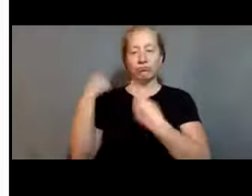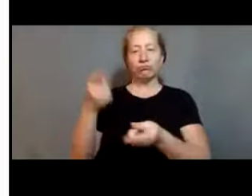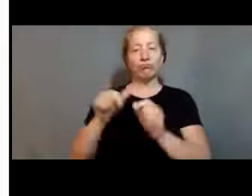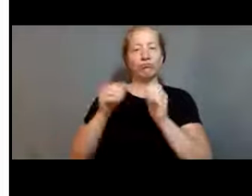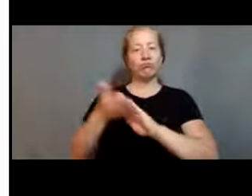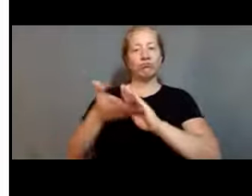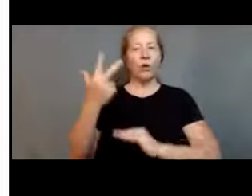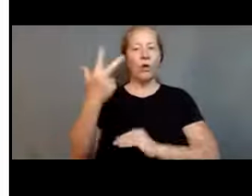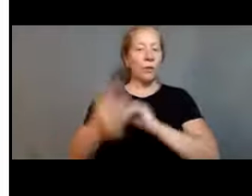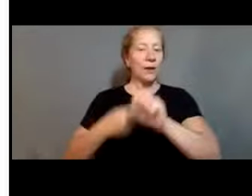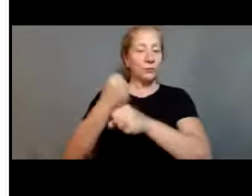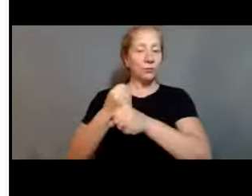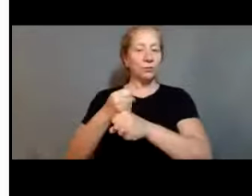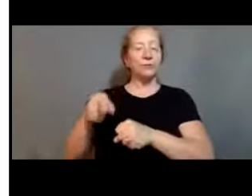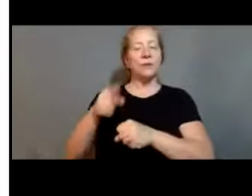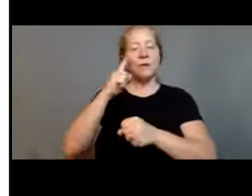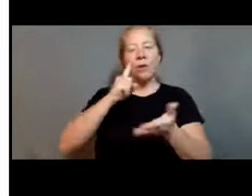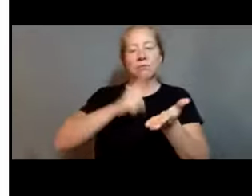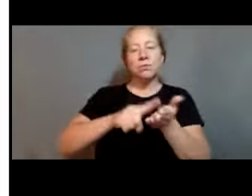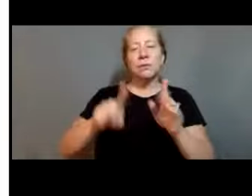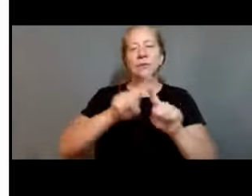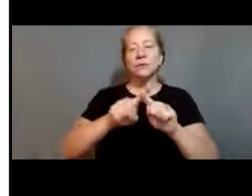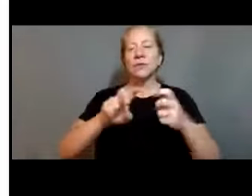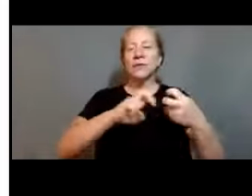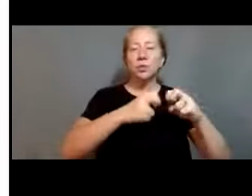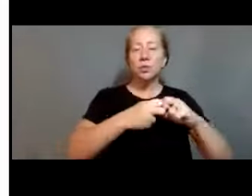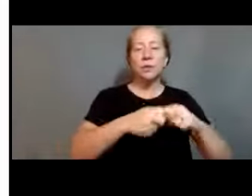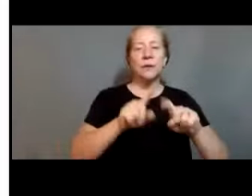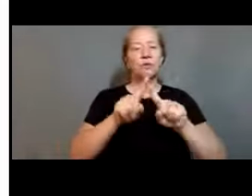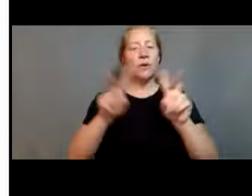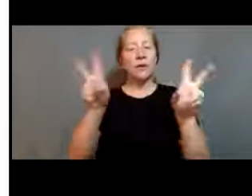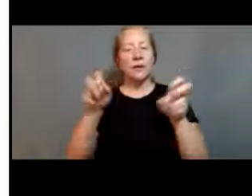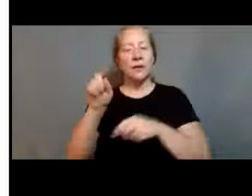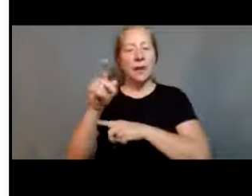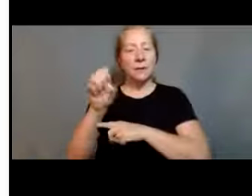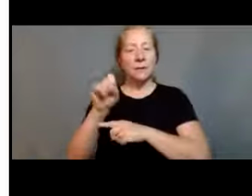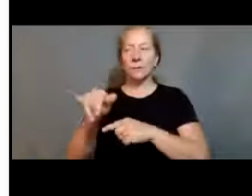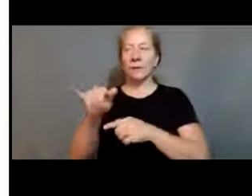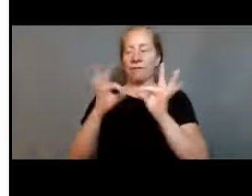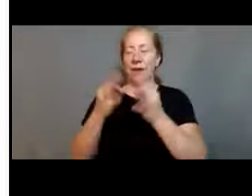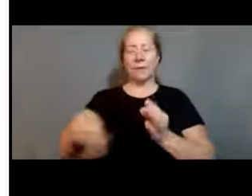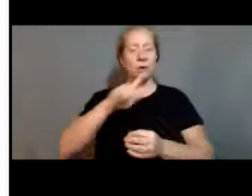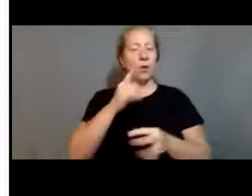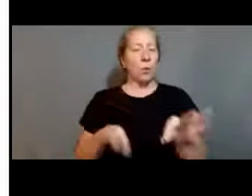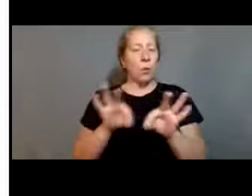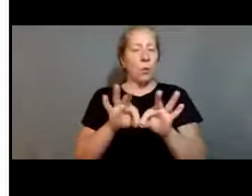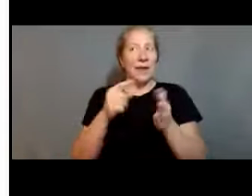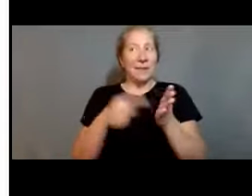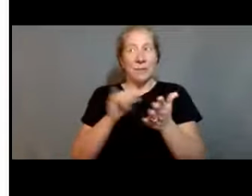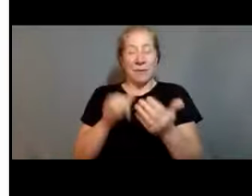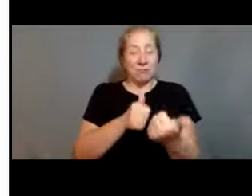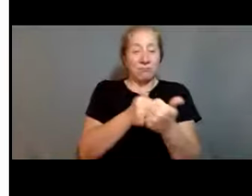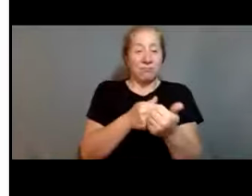of exploring issues and topics that are important to families and or are challenging to talk